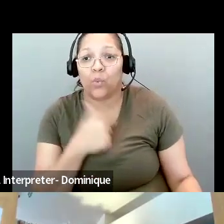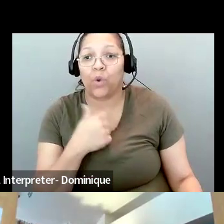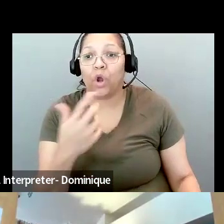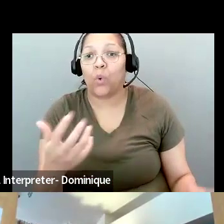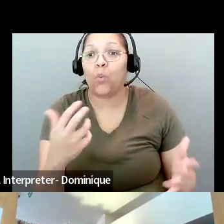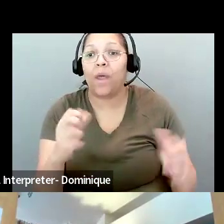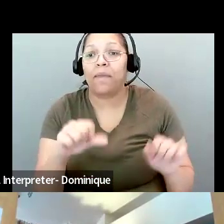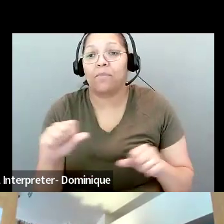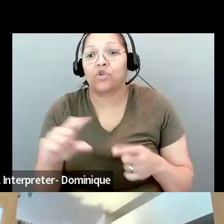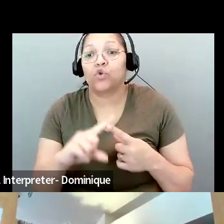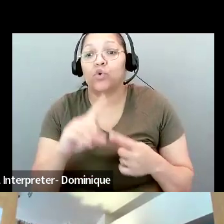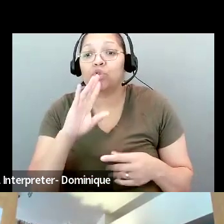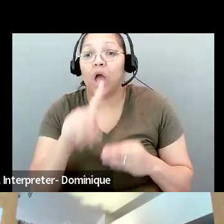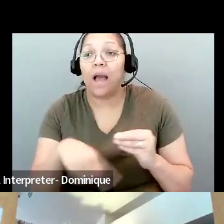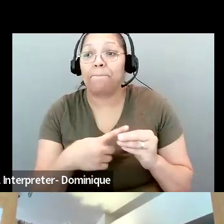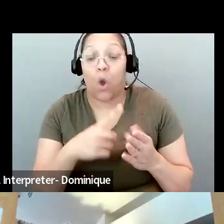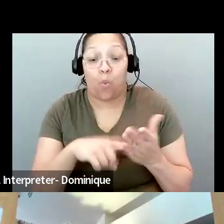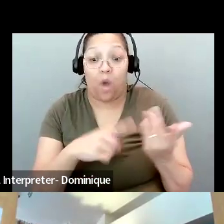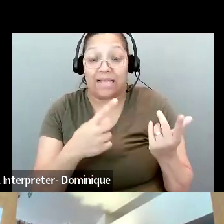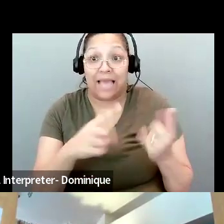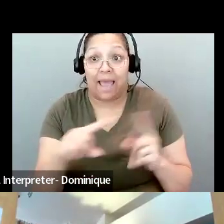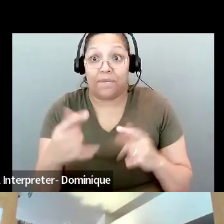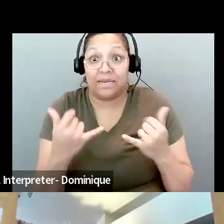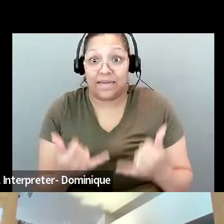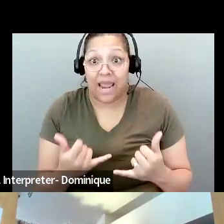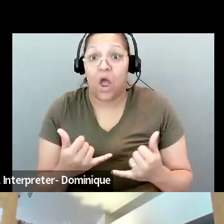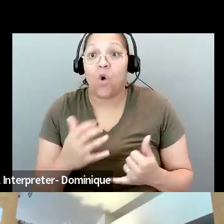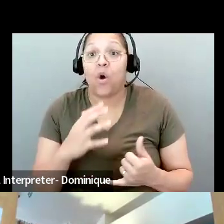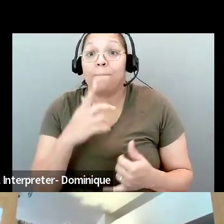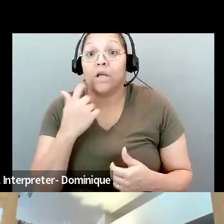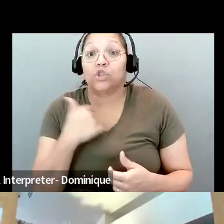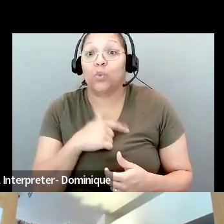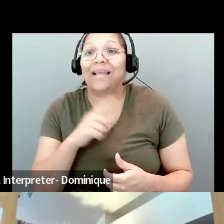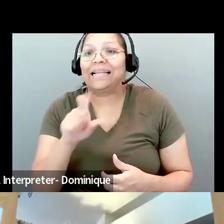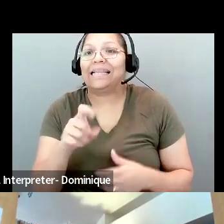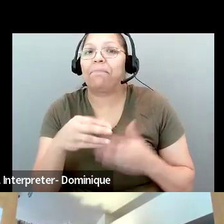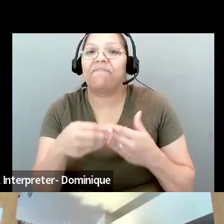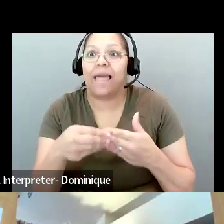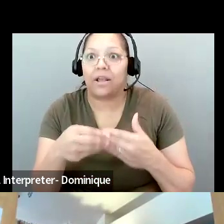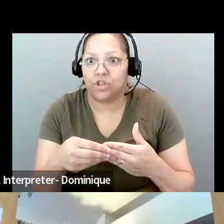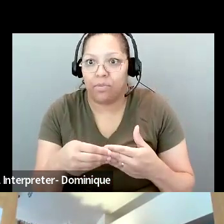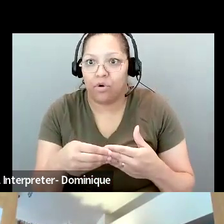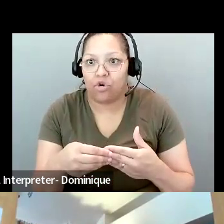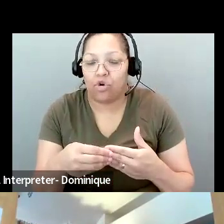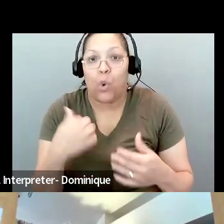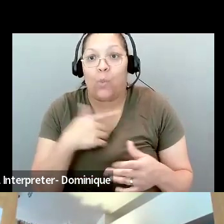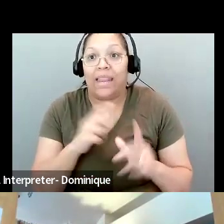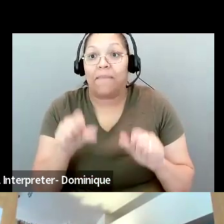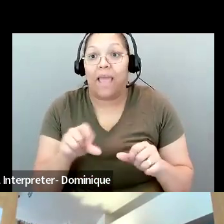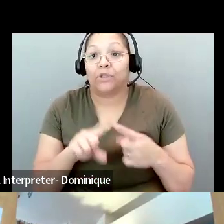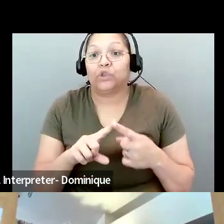able to talk about what's happening now, right? But we want to, because we have to be flexible. We have to be flexible to do